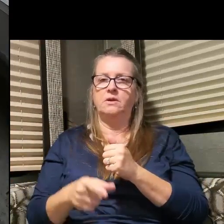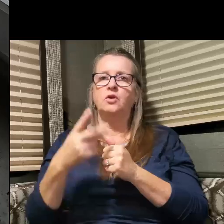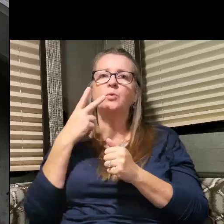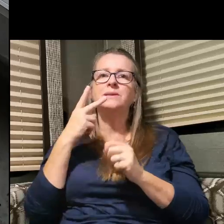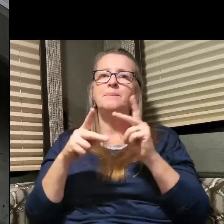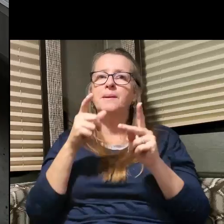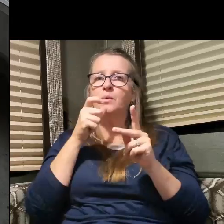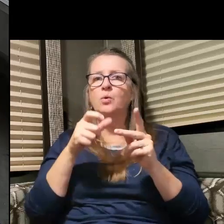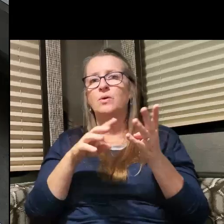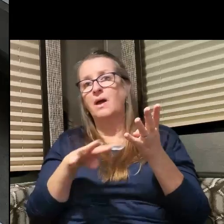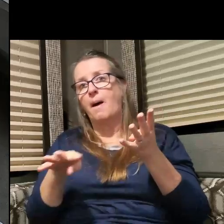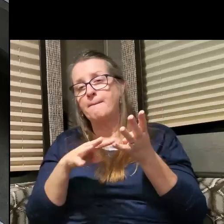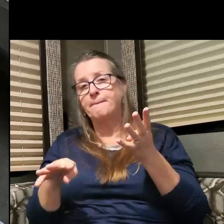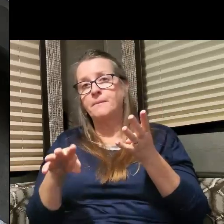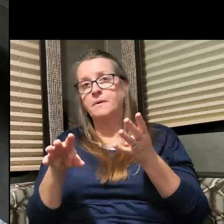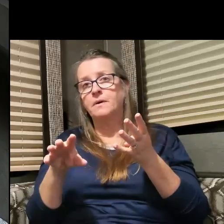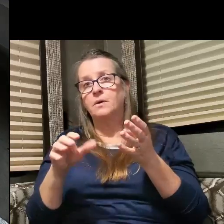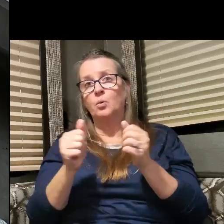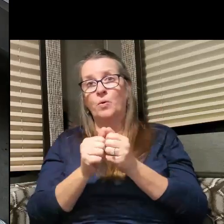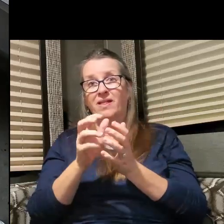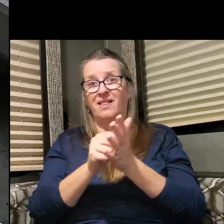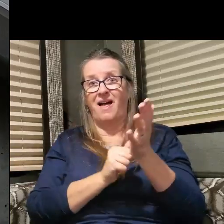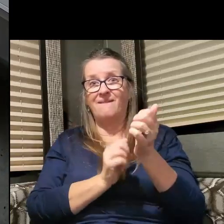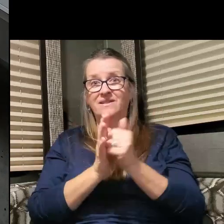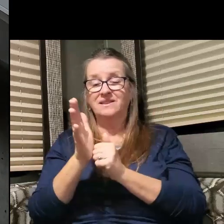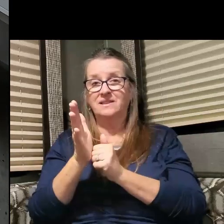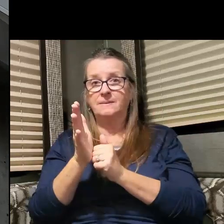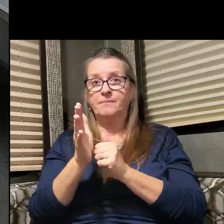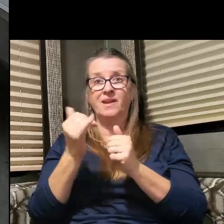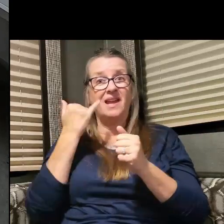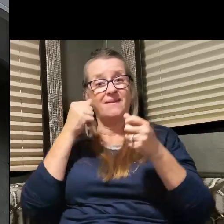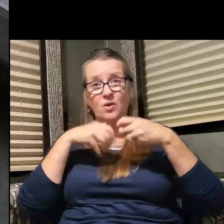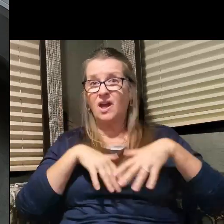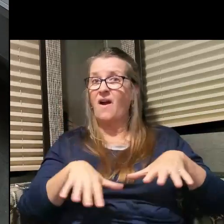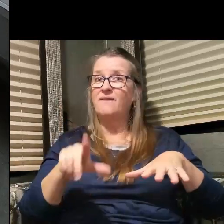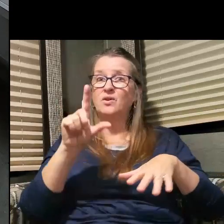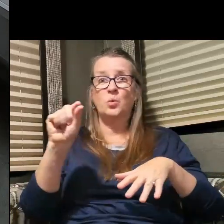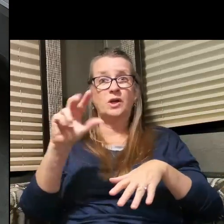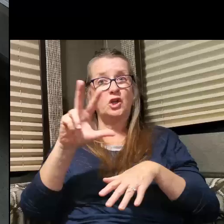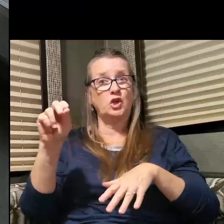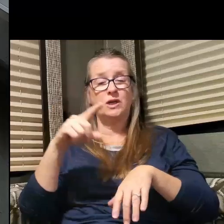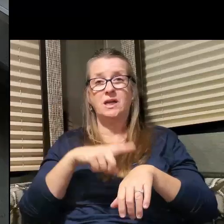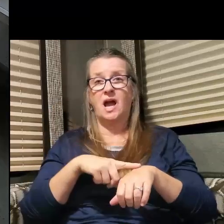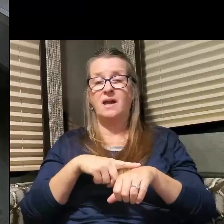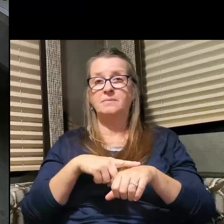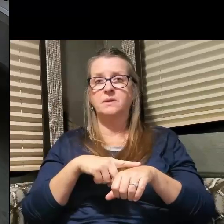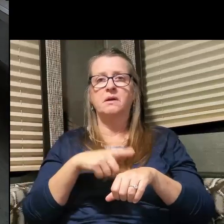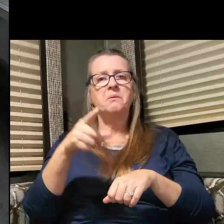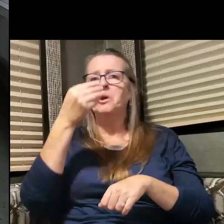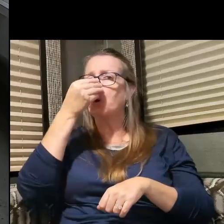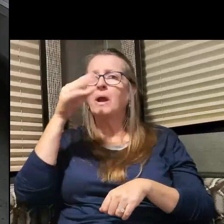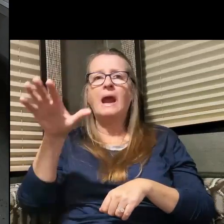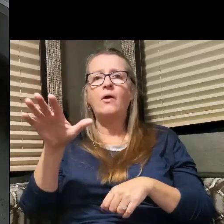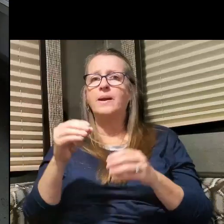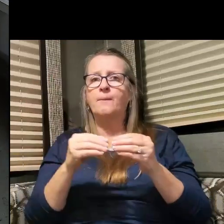get covered in shit. Now you'll see people that dump their tanks, they wear gloves. When you get covered in shit